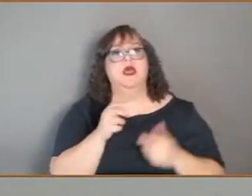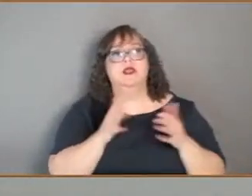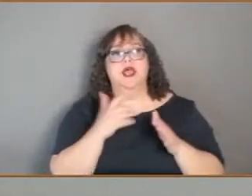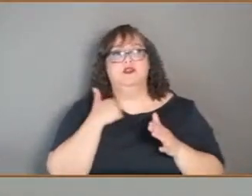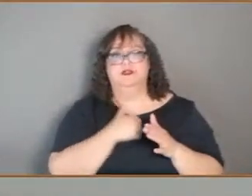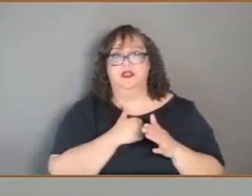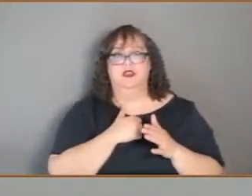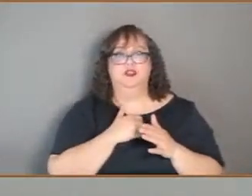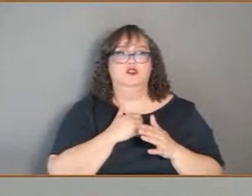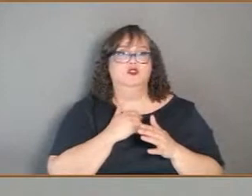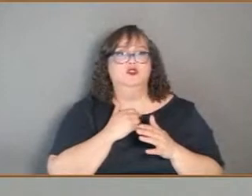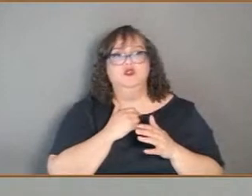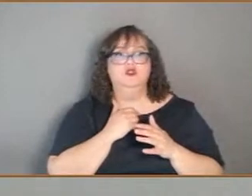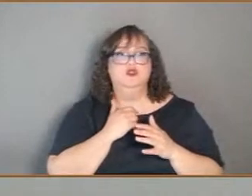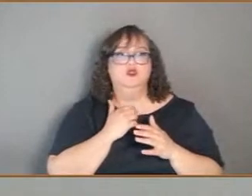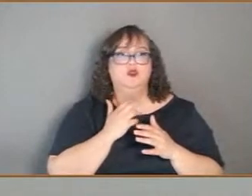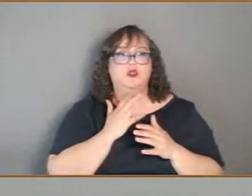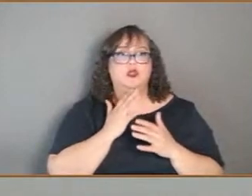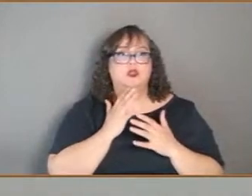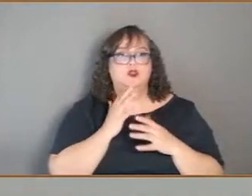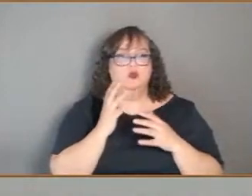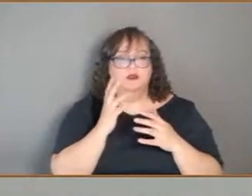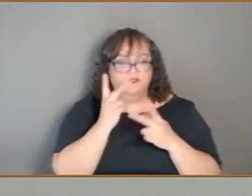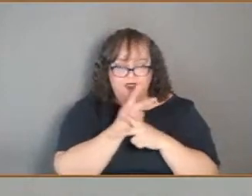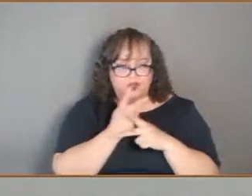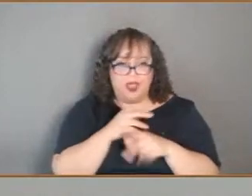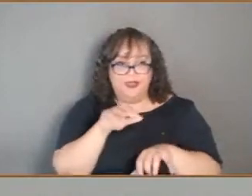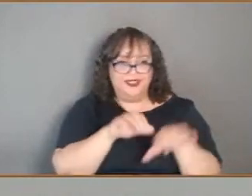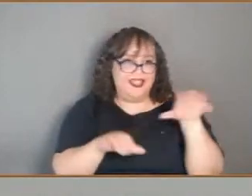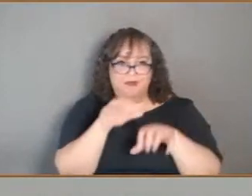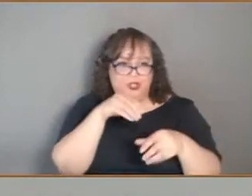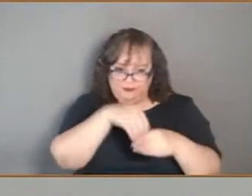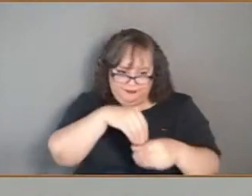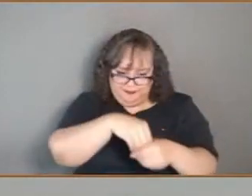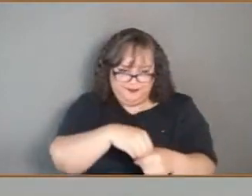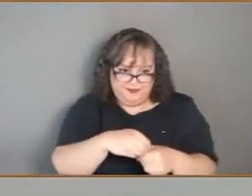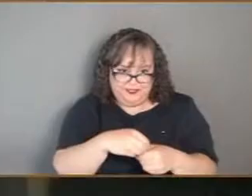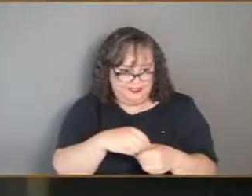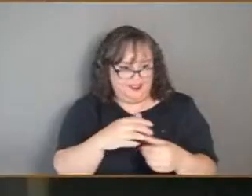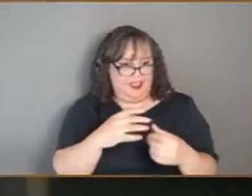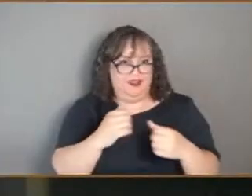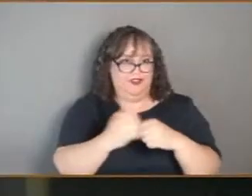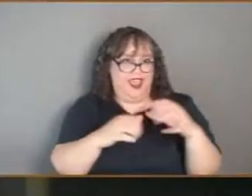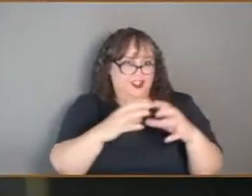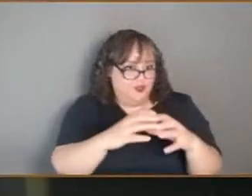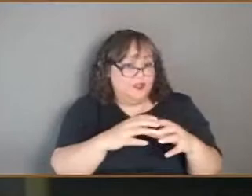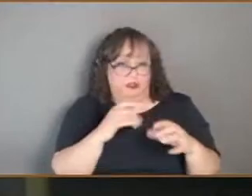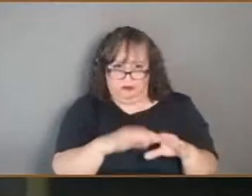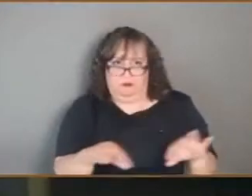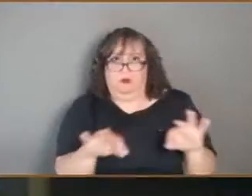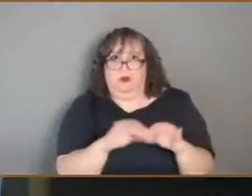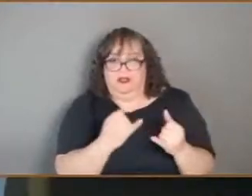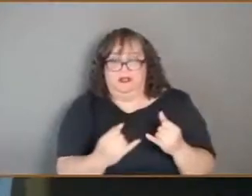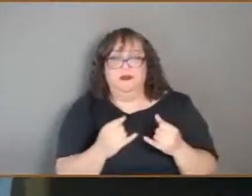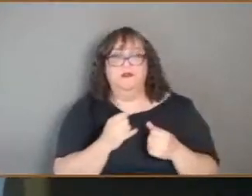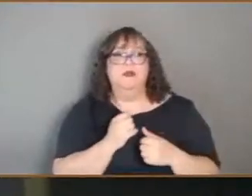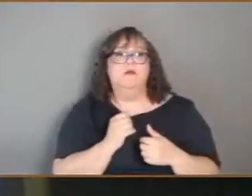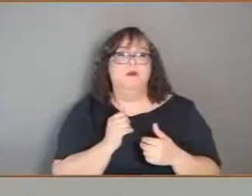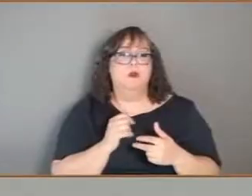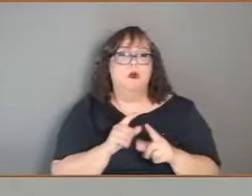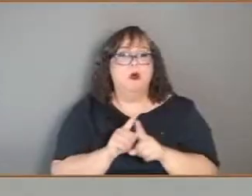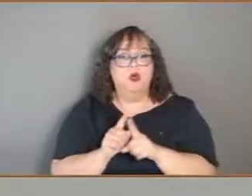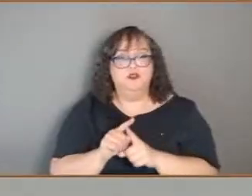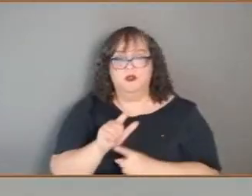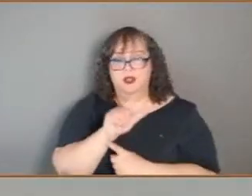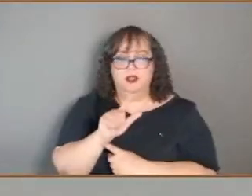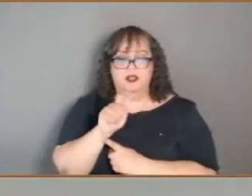fingerprints, our chemical compositions. So that's a really important instrument, and I've been involved in that. Then there's also LATES, so that's